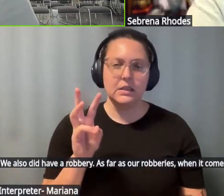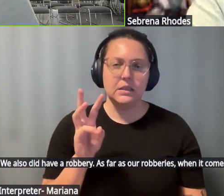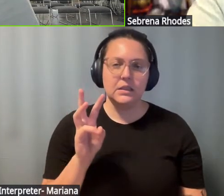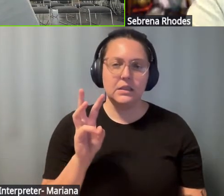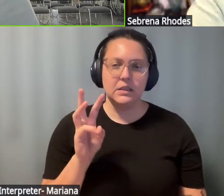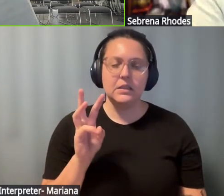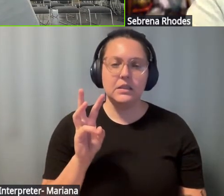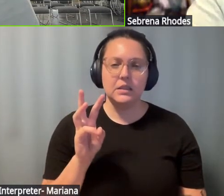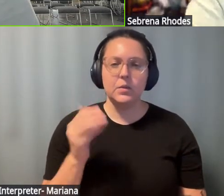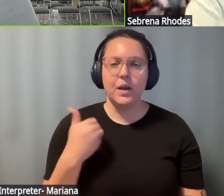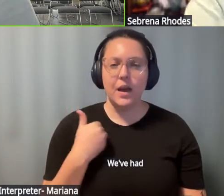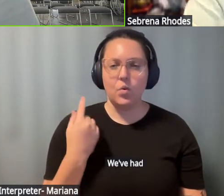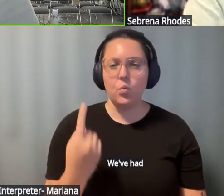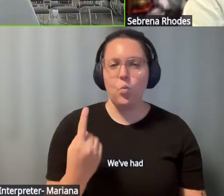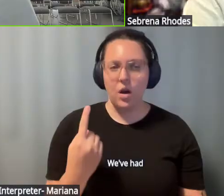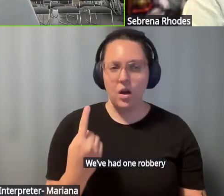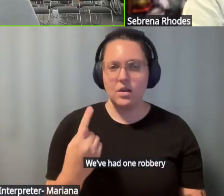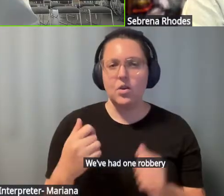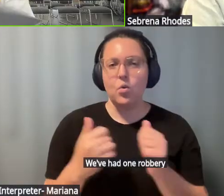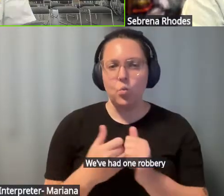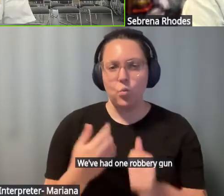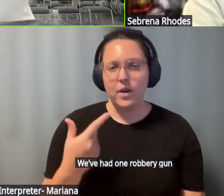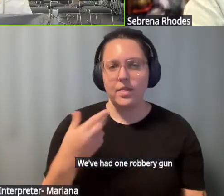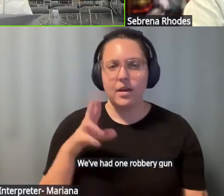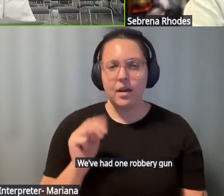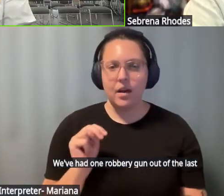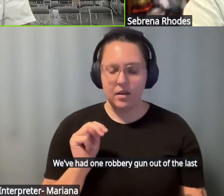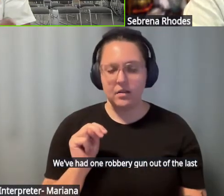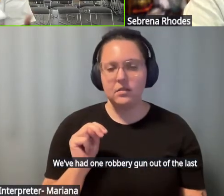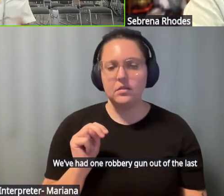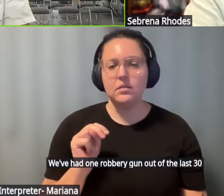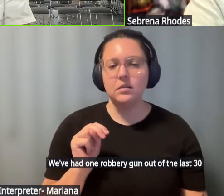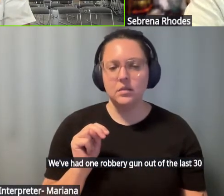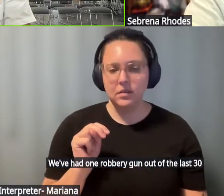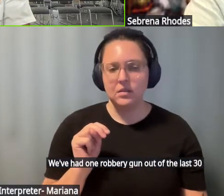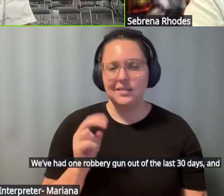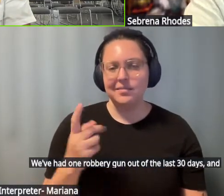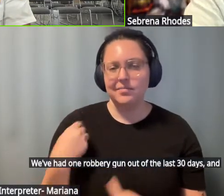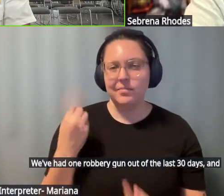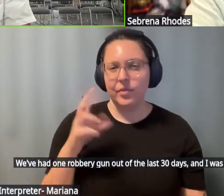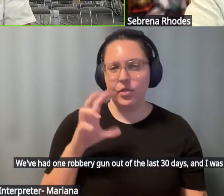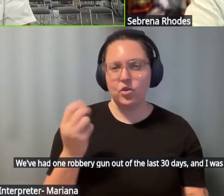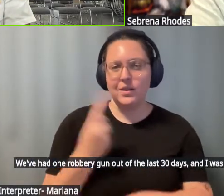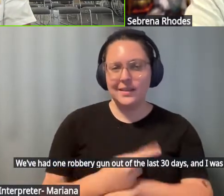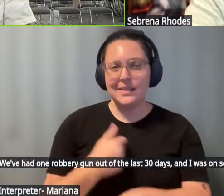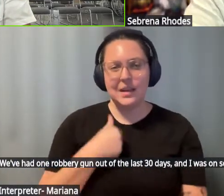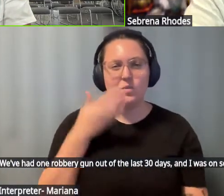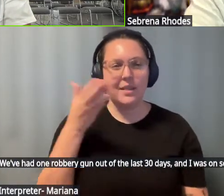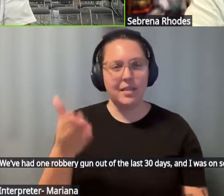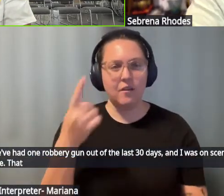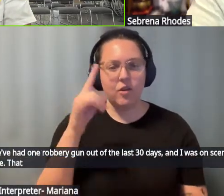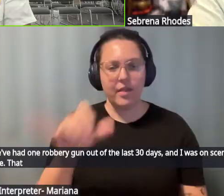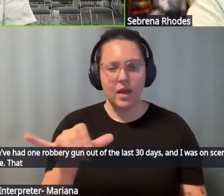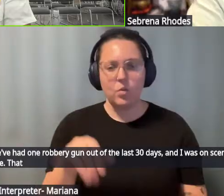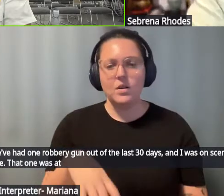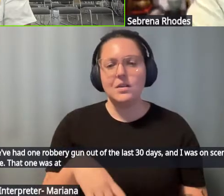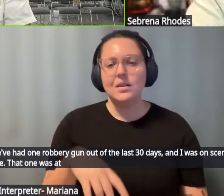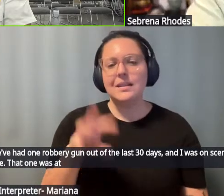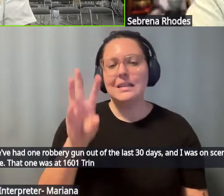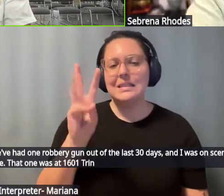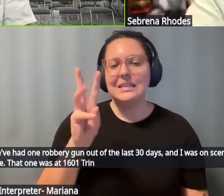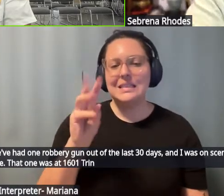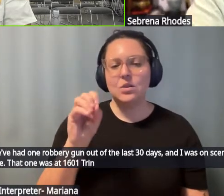we've had 1 robbery gun out of the last 30 days, and I was on scene for that one. That one was at 1601 Trinidad